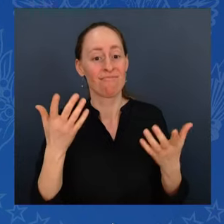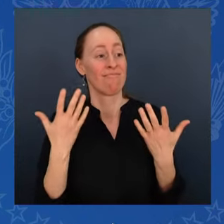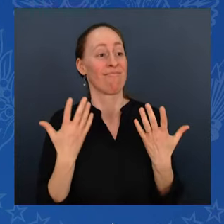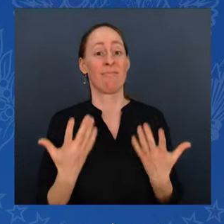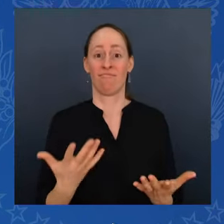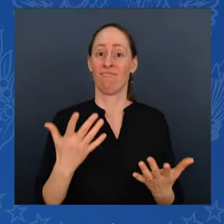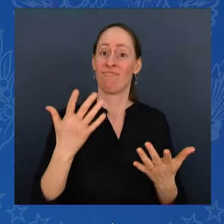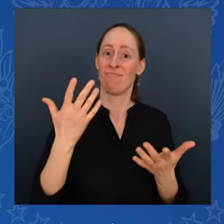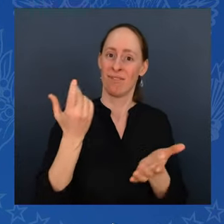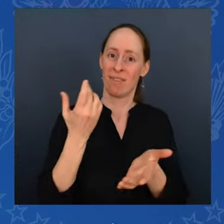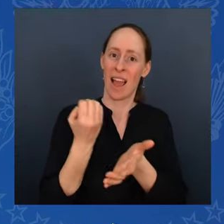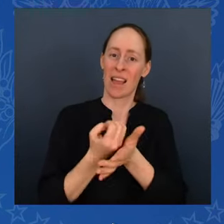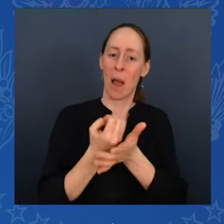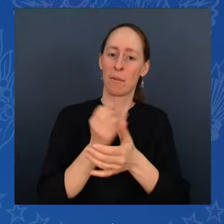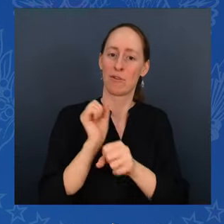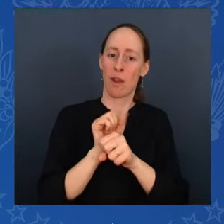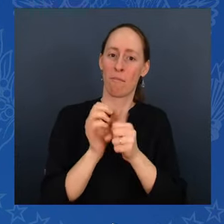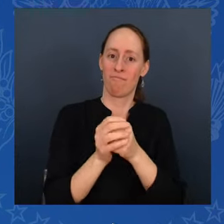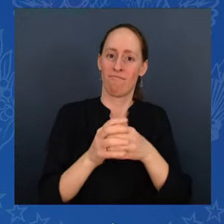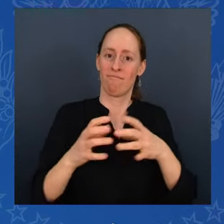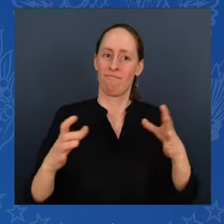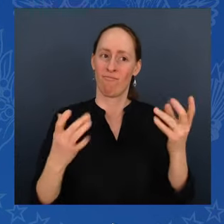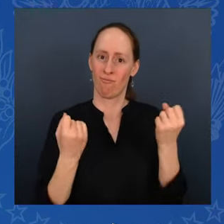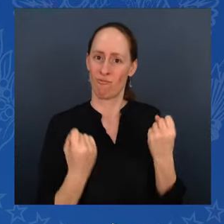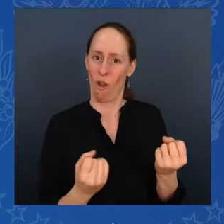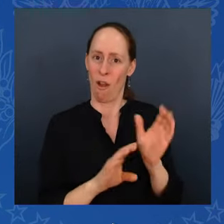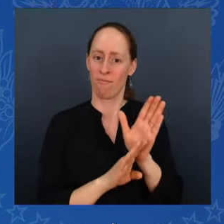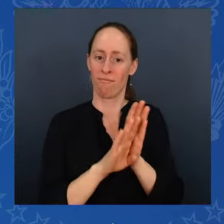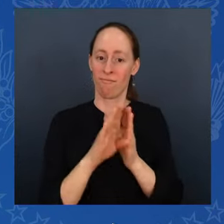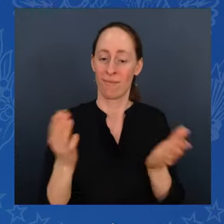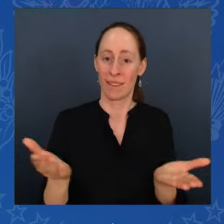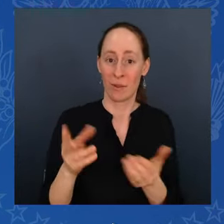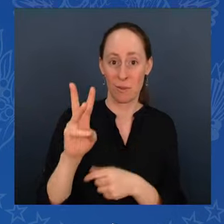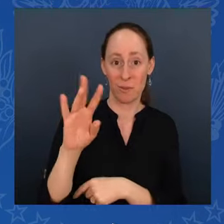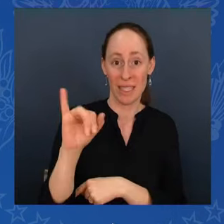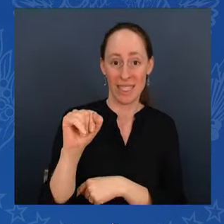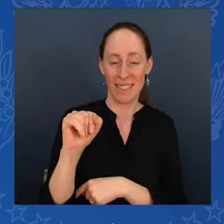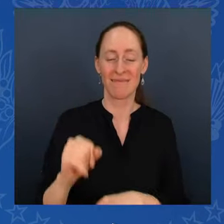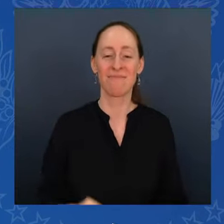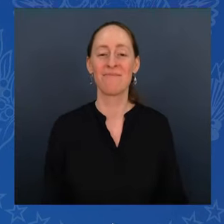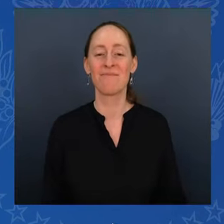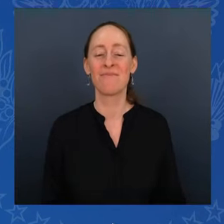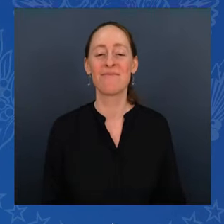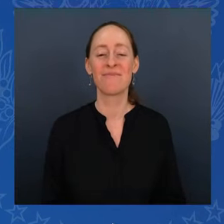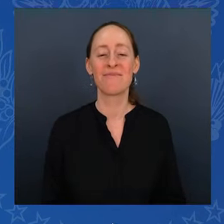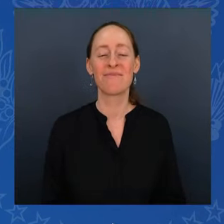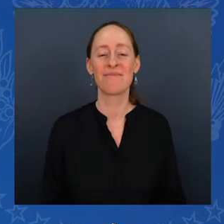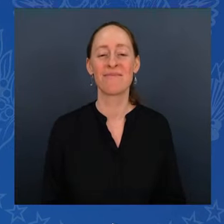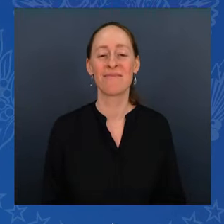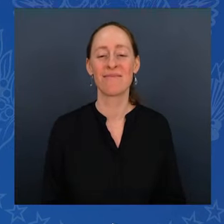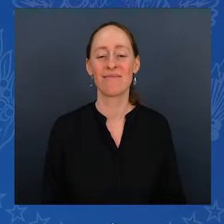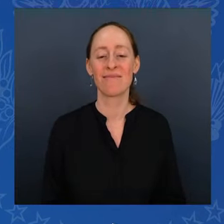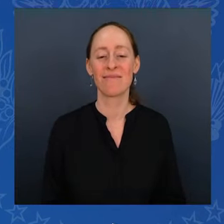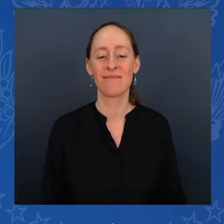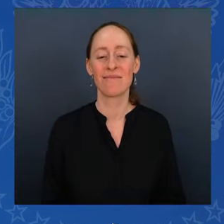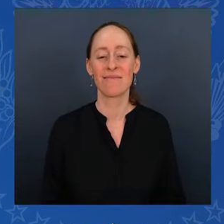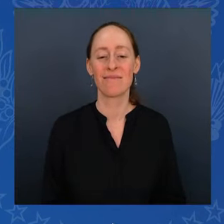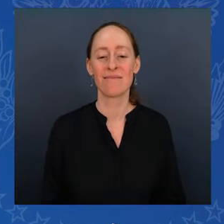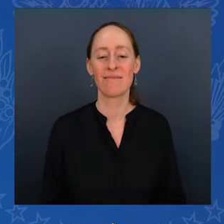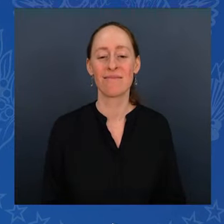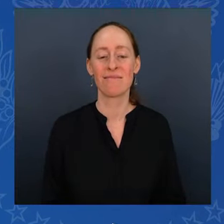For Sam and me, it has truly made all the difference to have a president who believes in our dreams and has our backs.